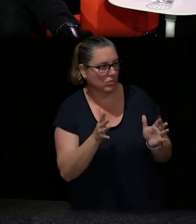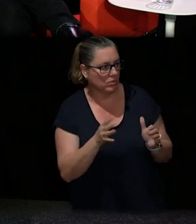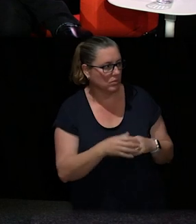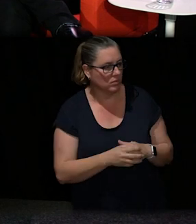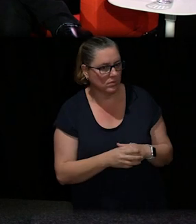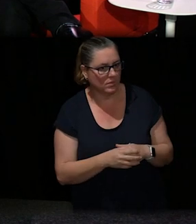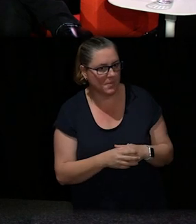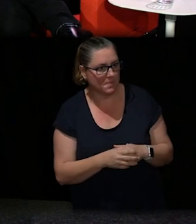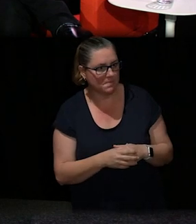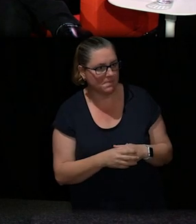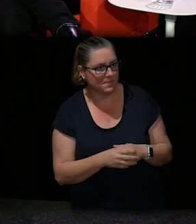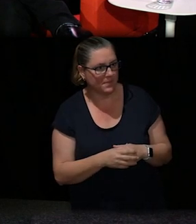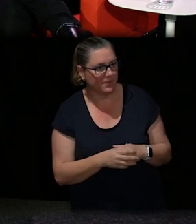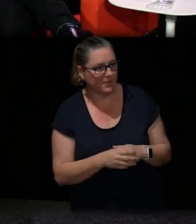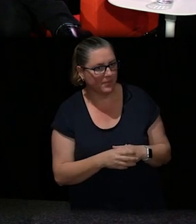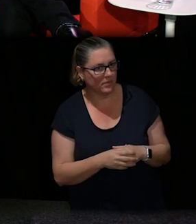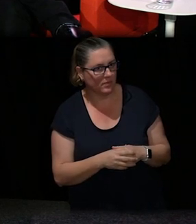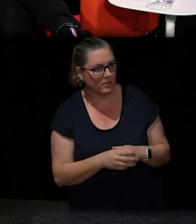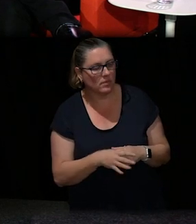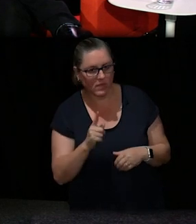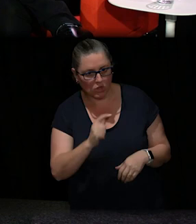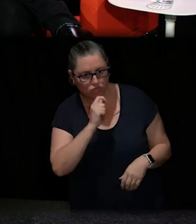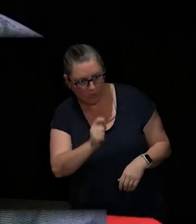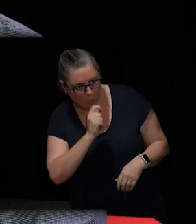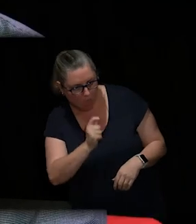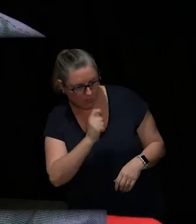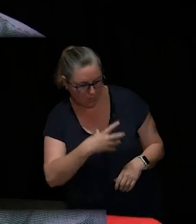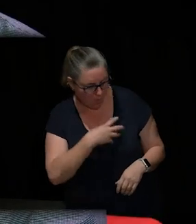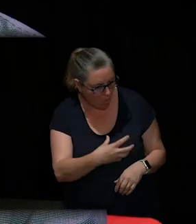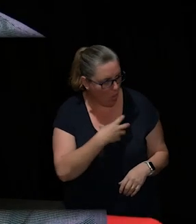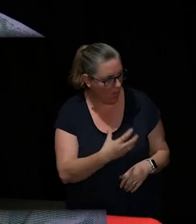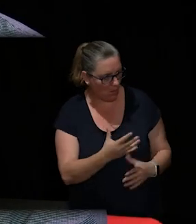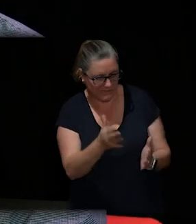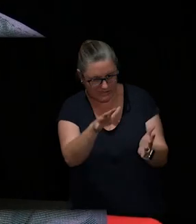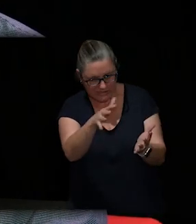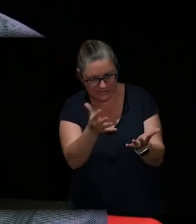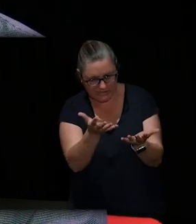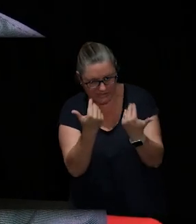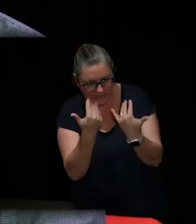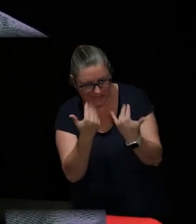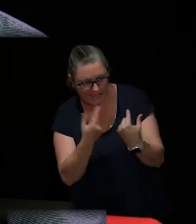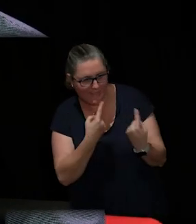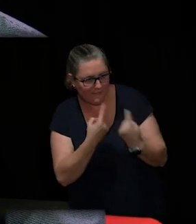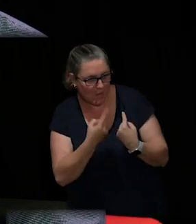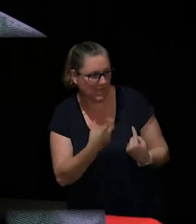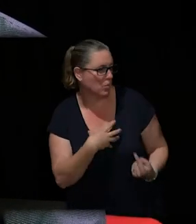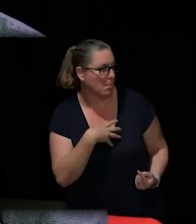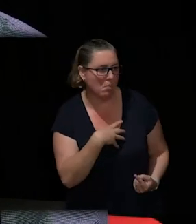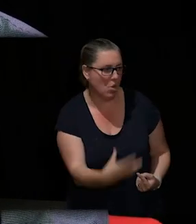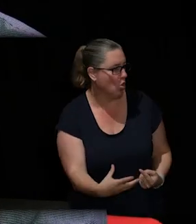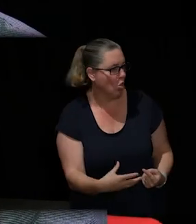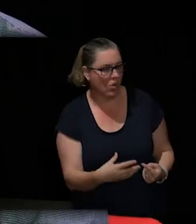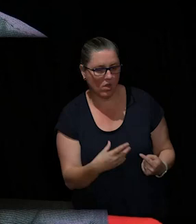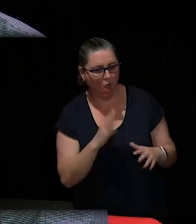you know, as they do more reporting, more information is going to come out about the president, good or bad. I happen